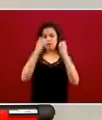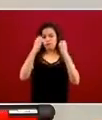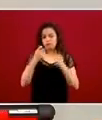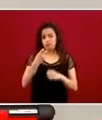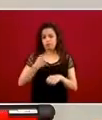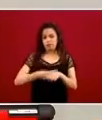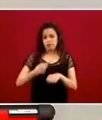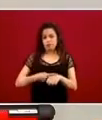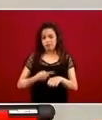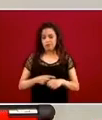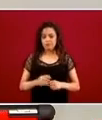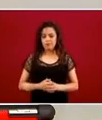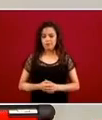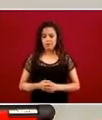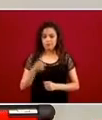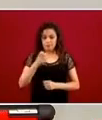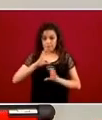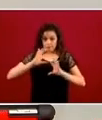following days.